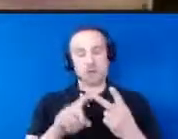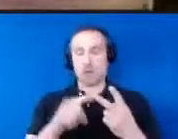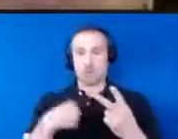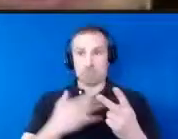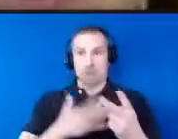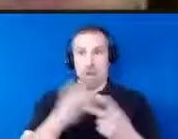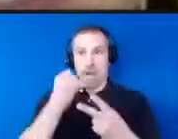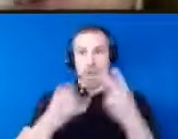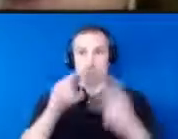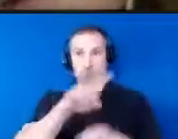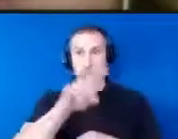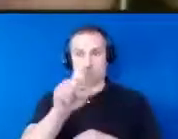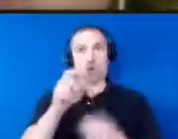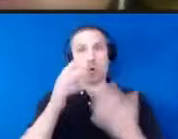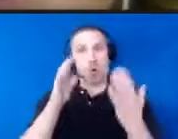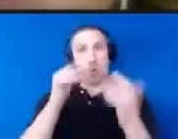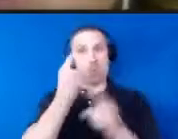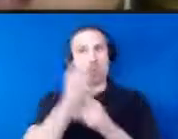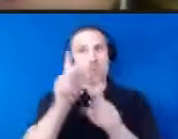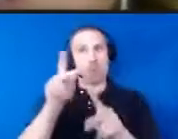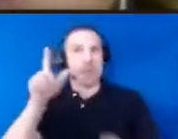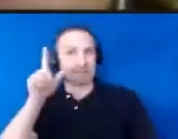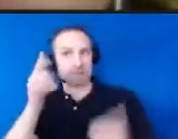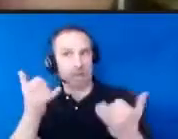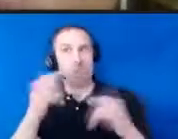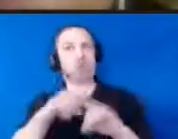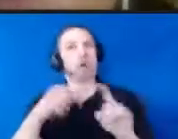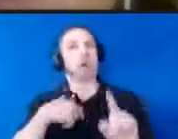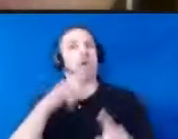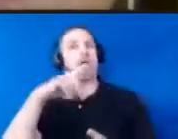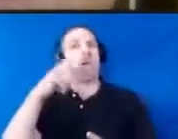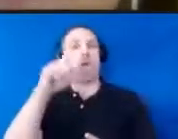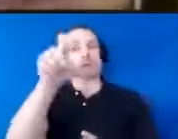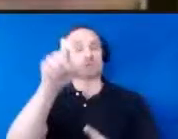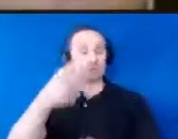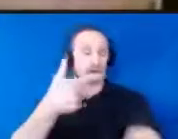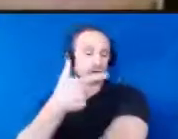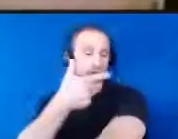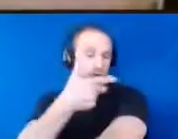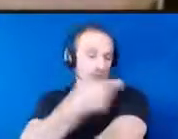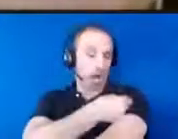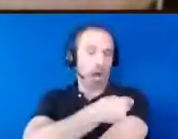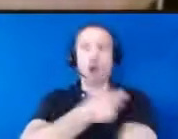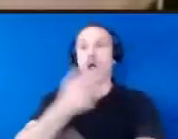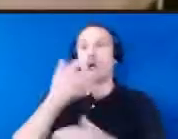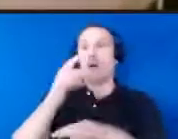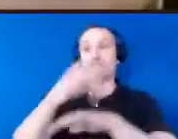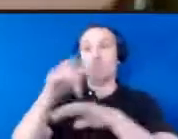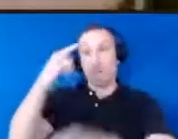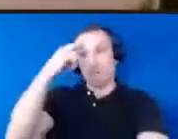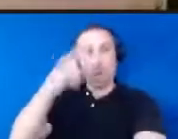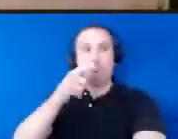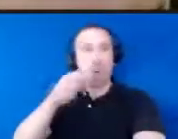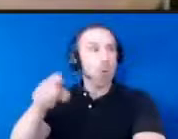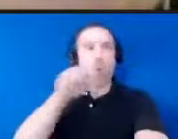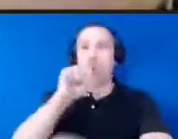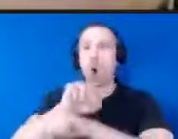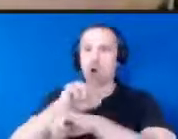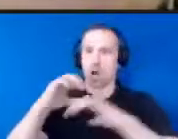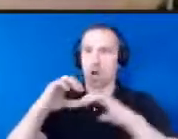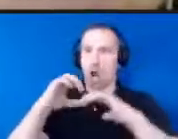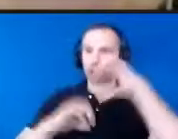vaccines, and so hopefully this person is listening, when will the vaccine be open to construction workers? Very